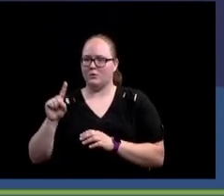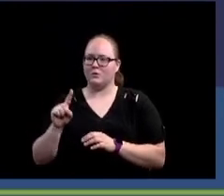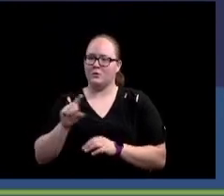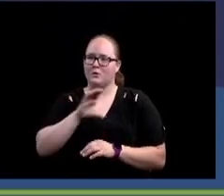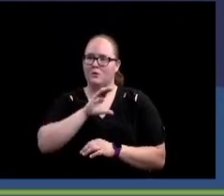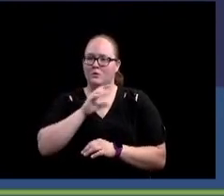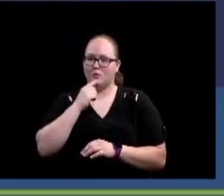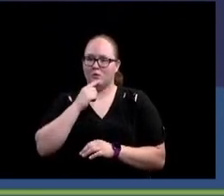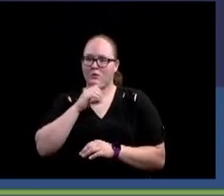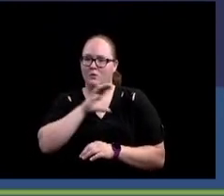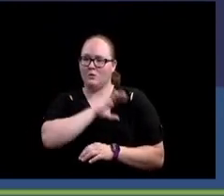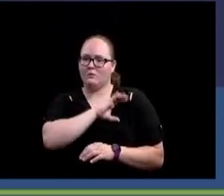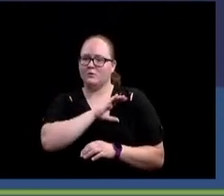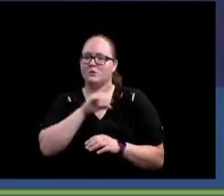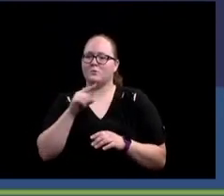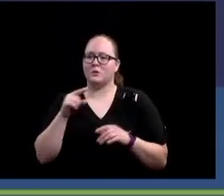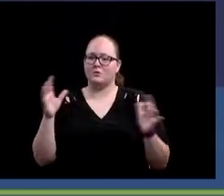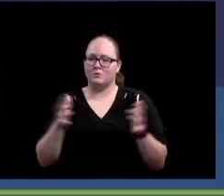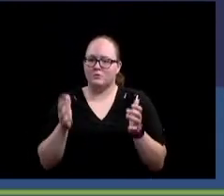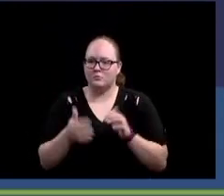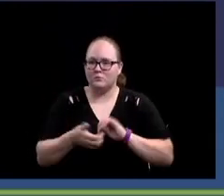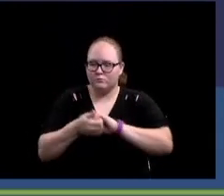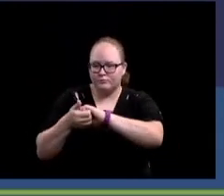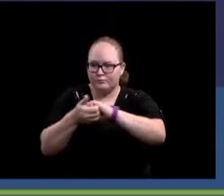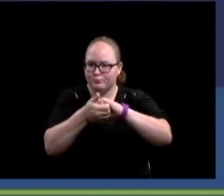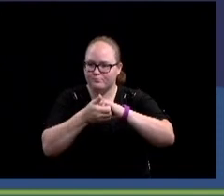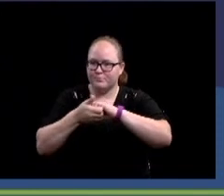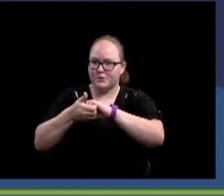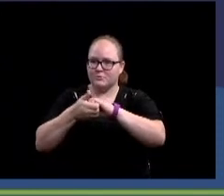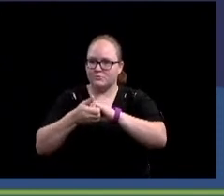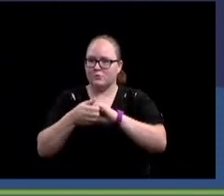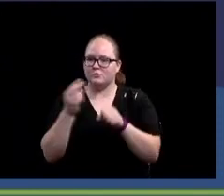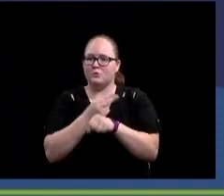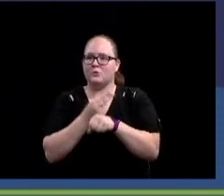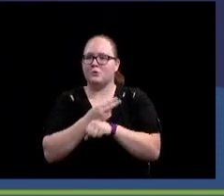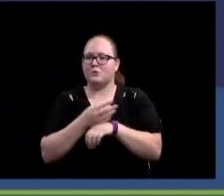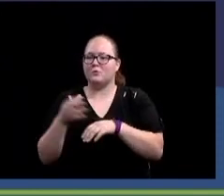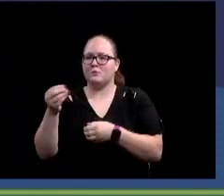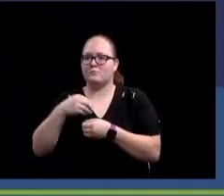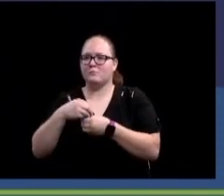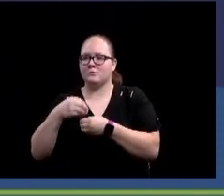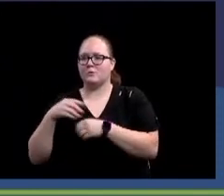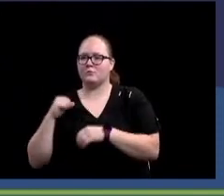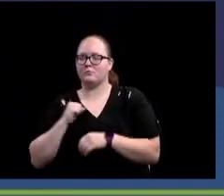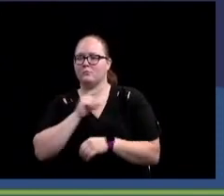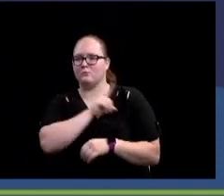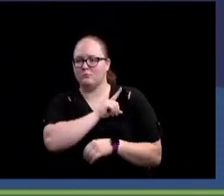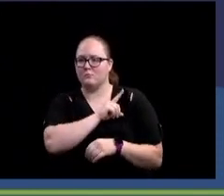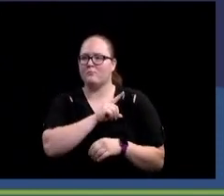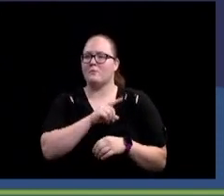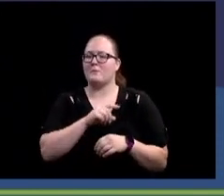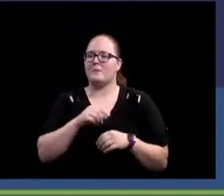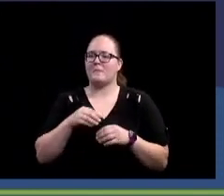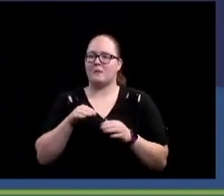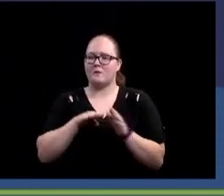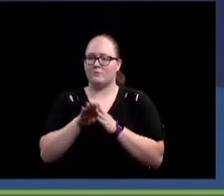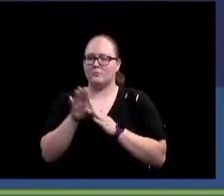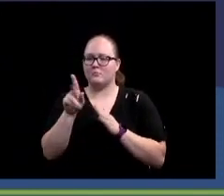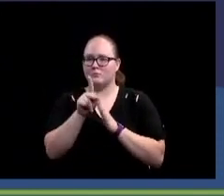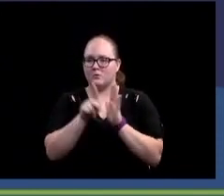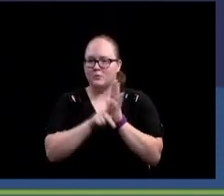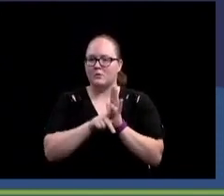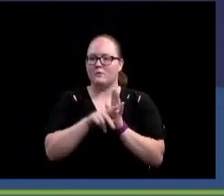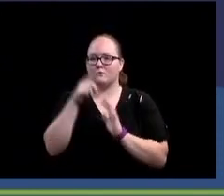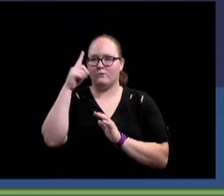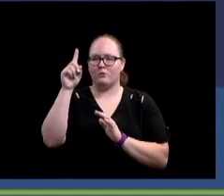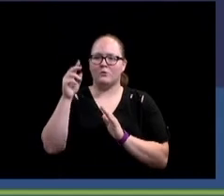the use of community advisory bodies when developing a policy for the use of a new technology. And a good example of that is our most